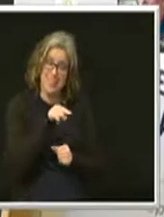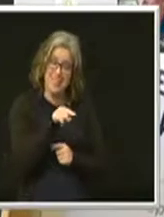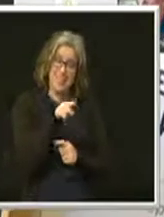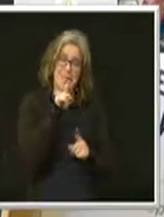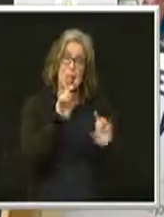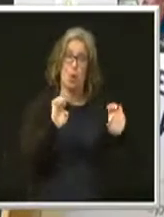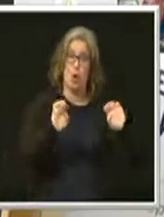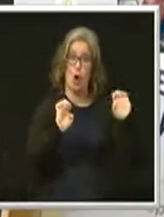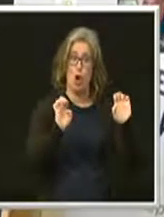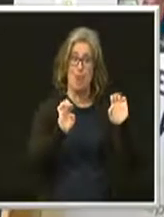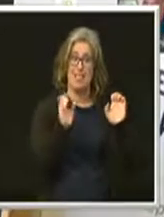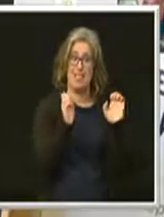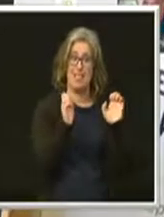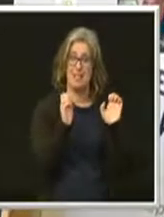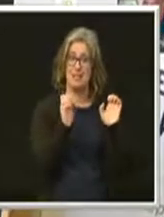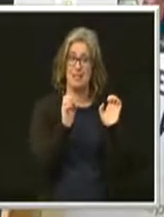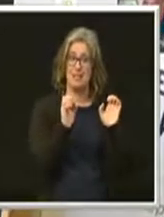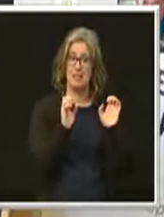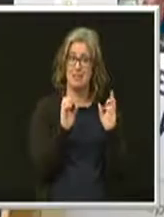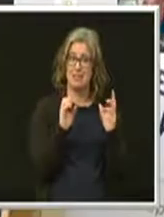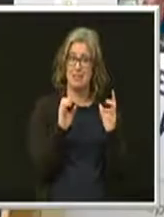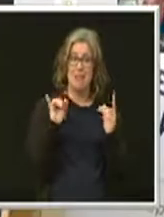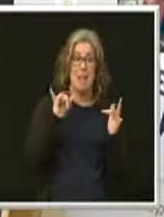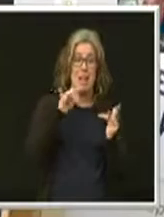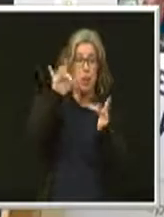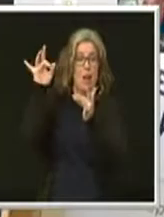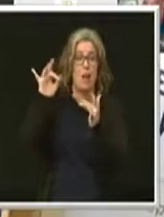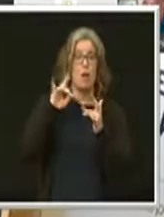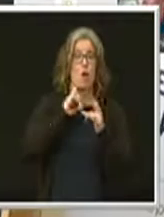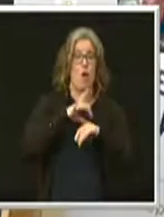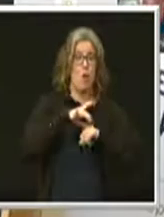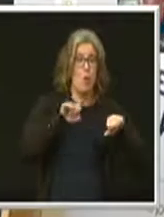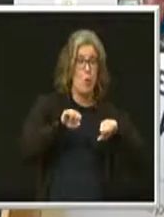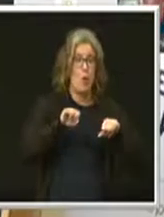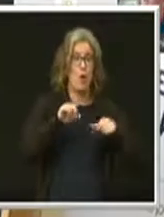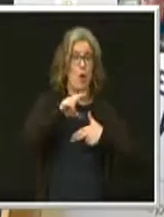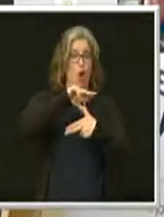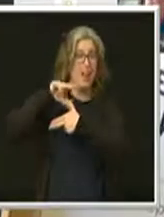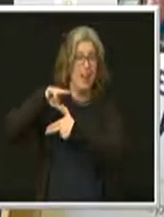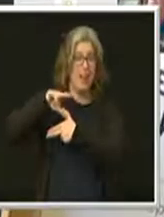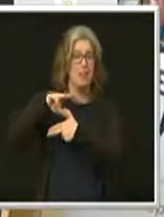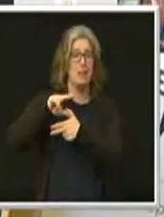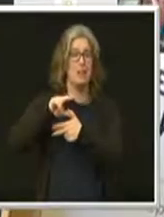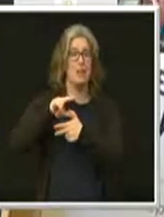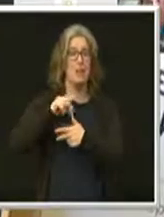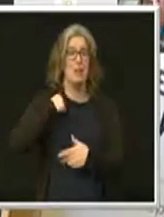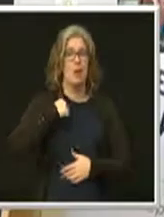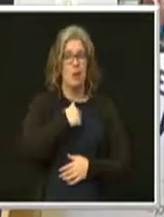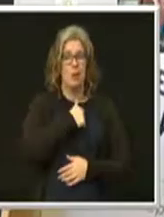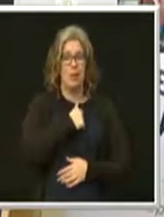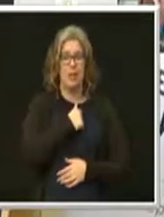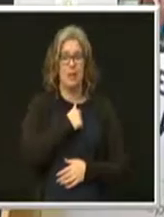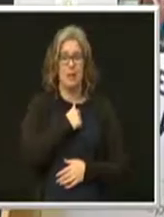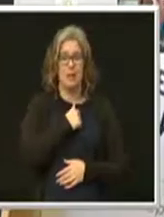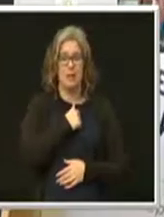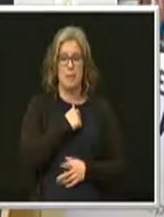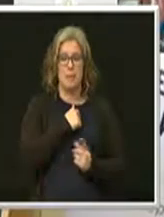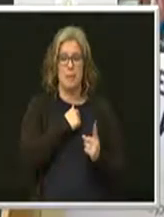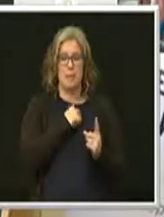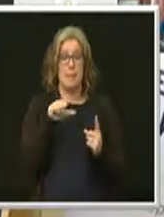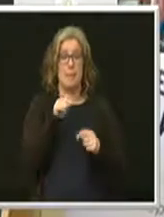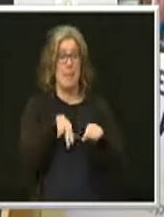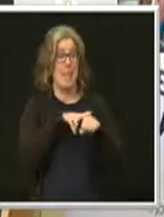an emergency scene. I mean, it's much just like a tornado or an earthquake or a hurricane, where we, at another